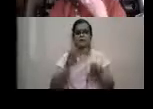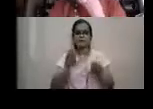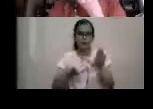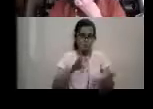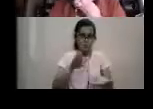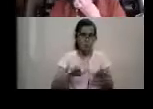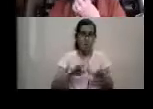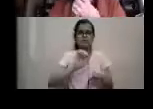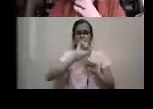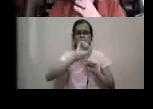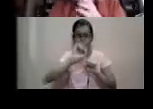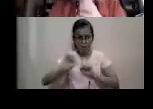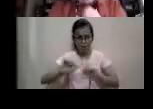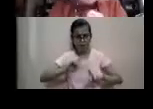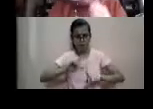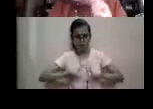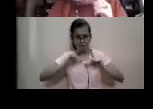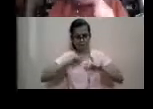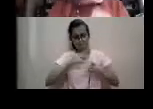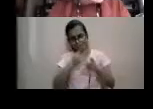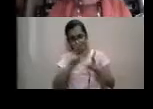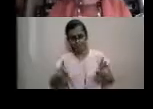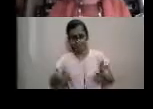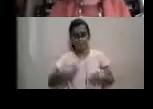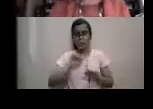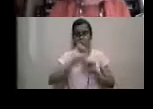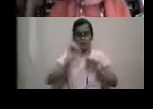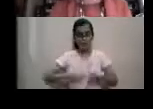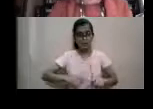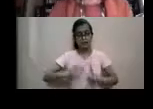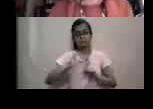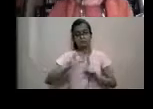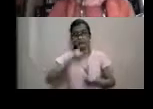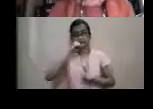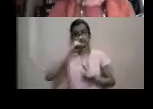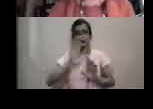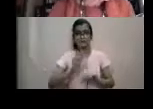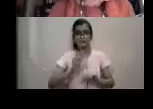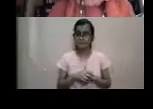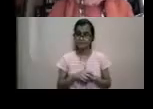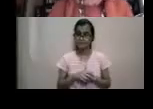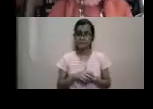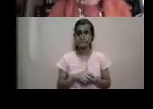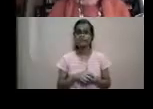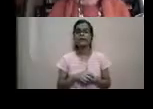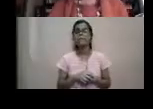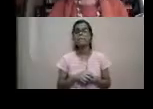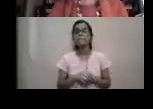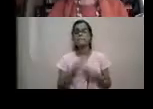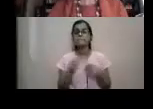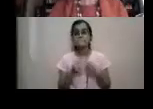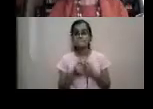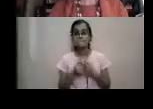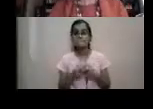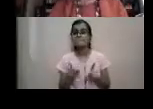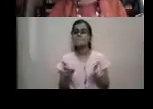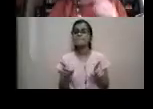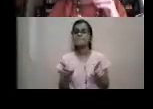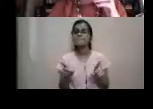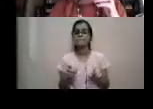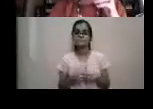Being treated with dignity, whatever else it may be, is being treated in a